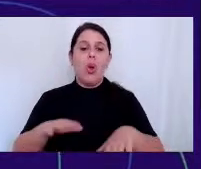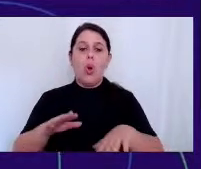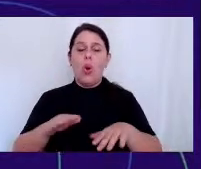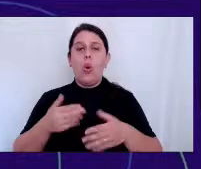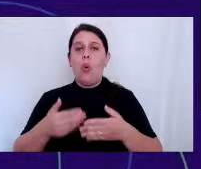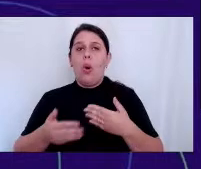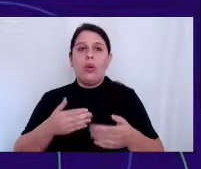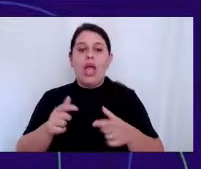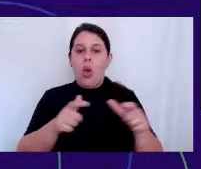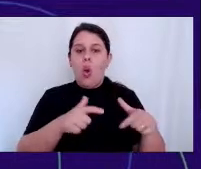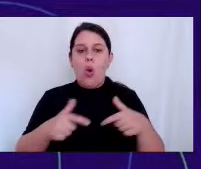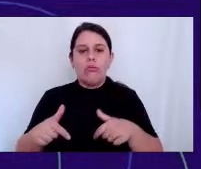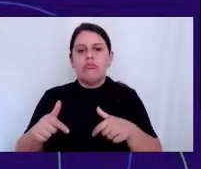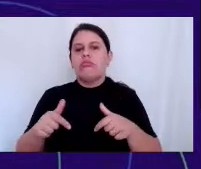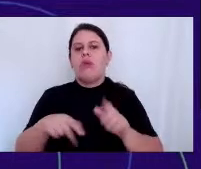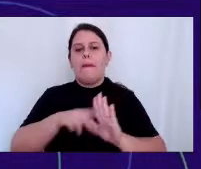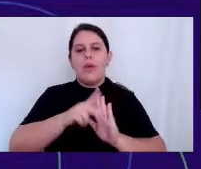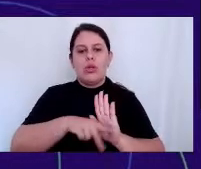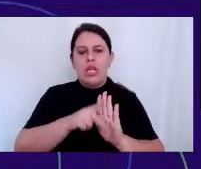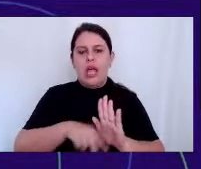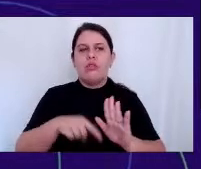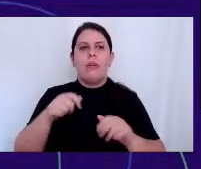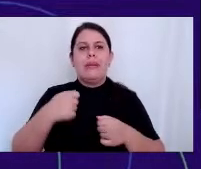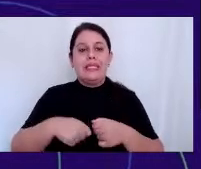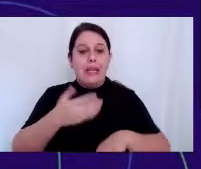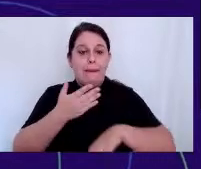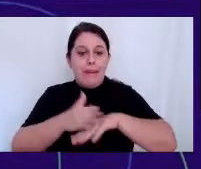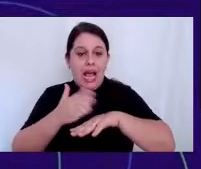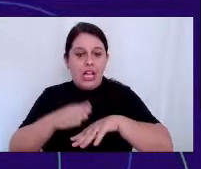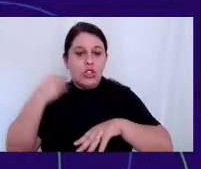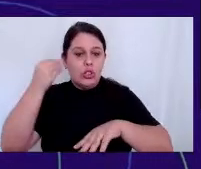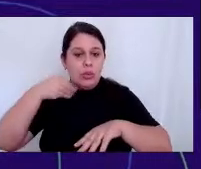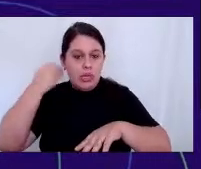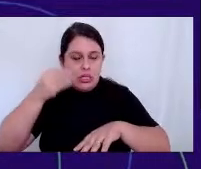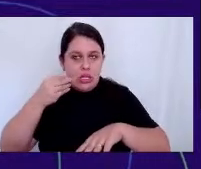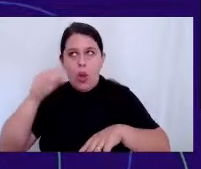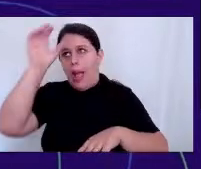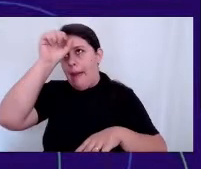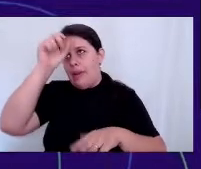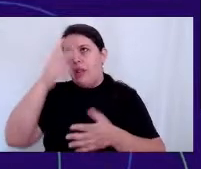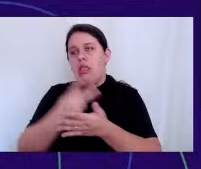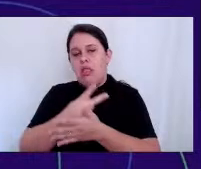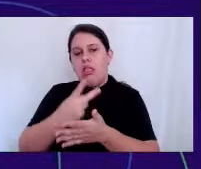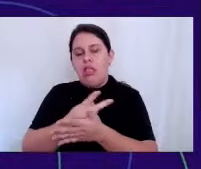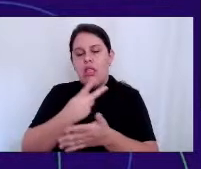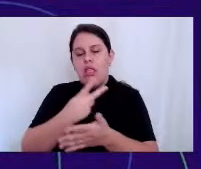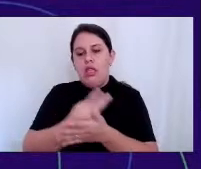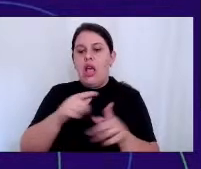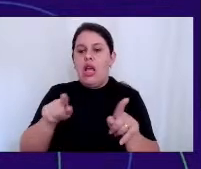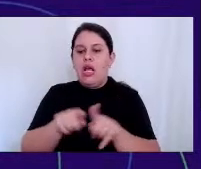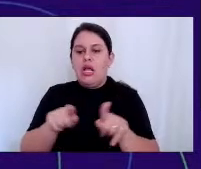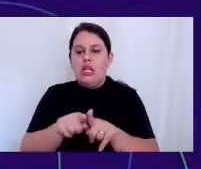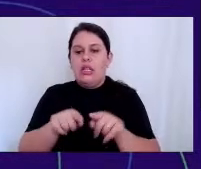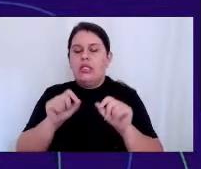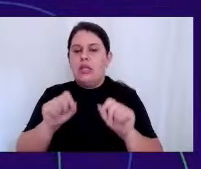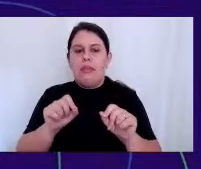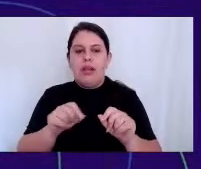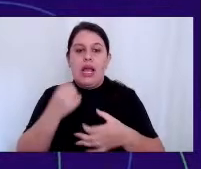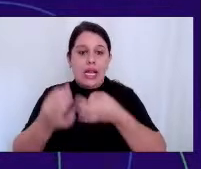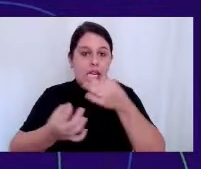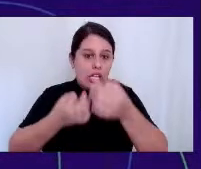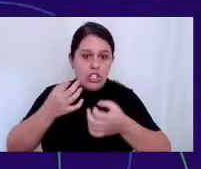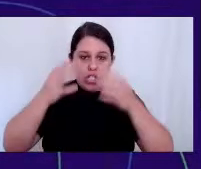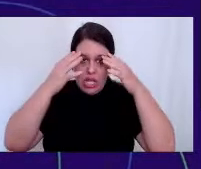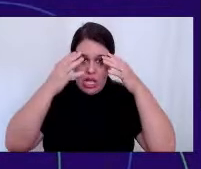from mistakes. It's also about, critical analysis and reflection. And let's not forget that, if we